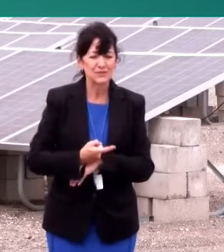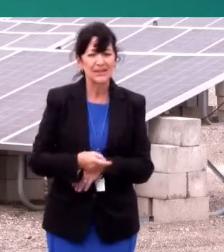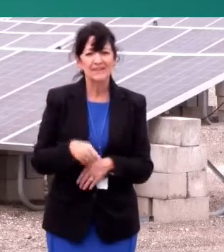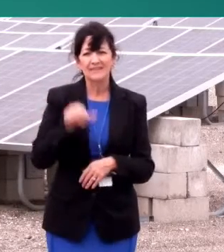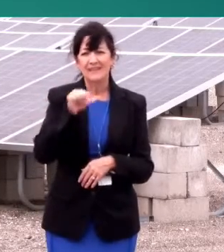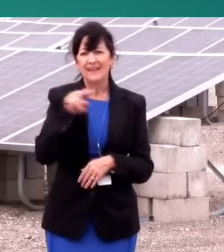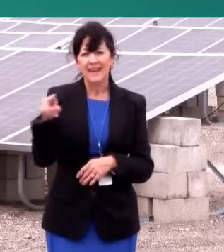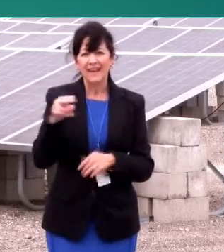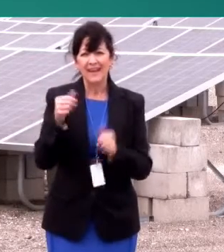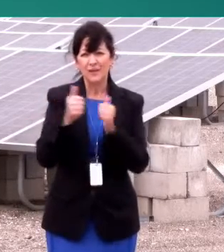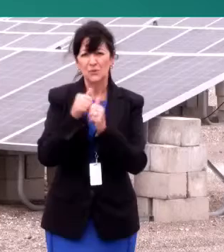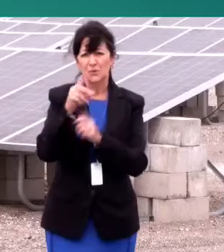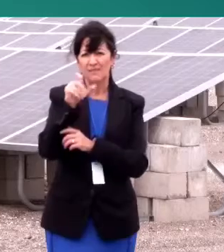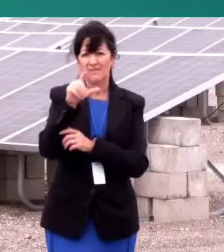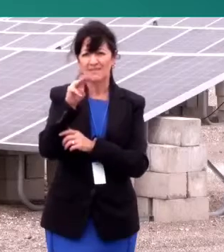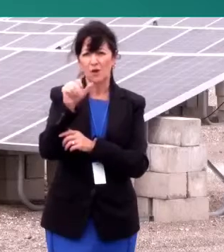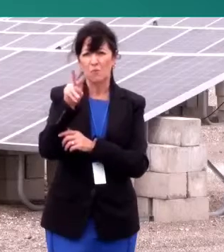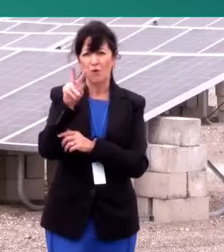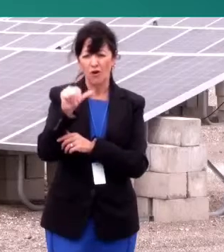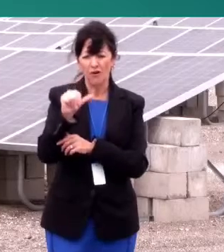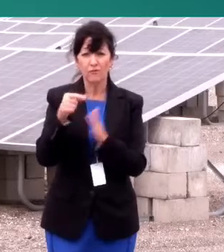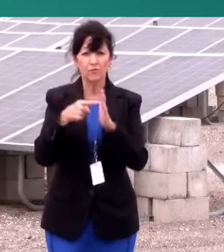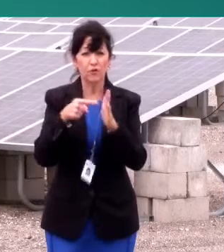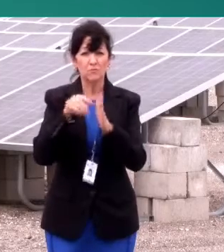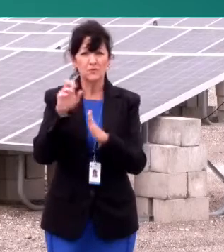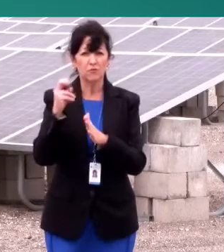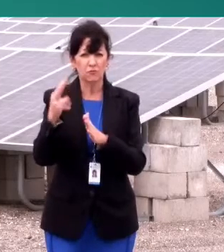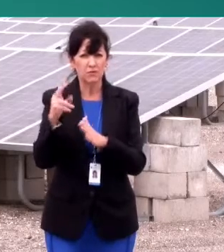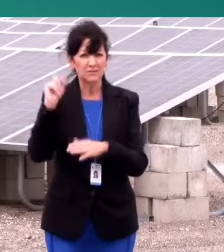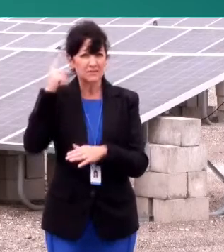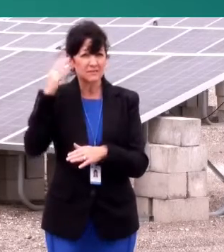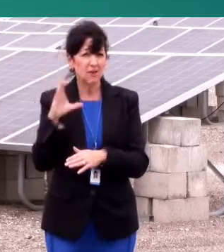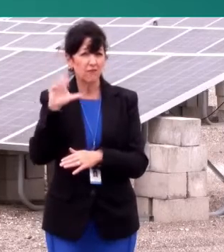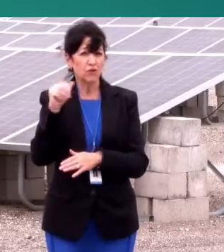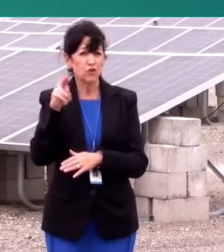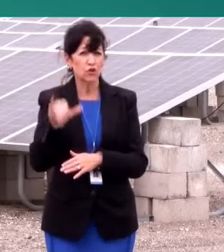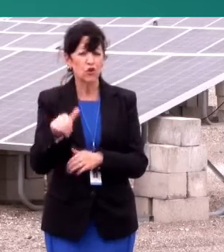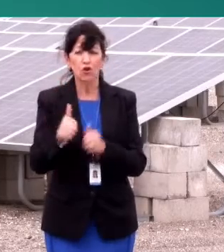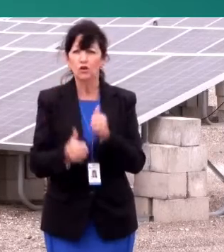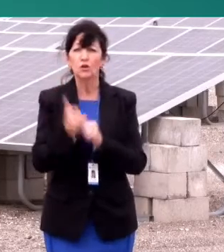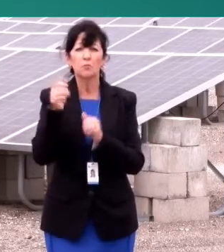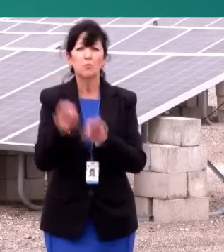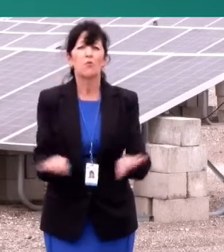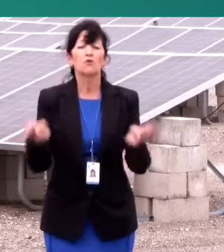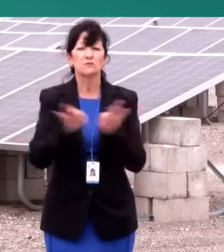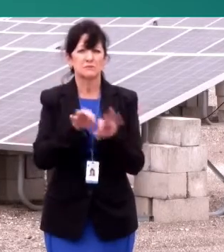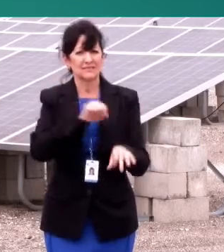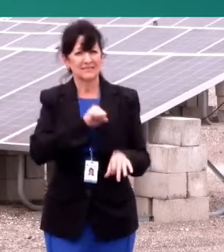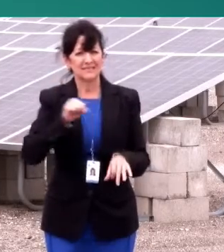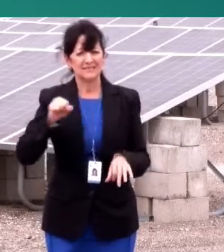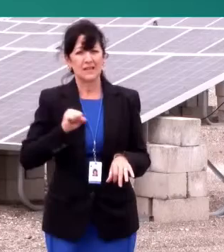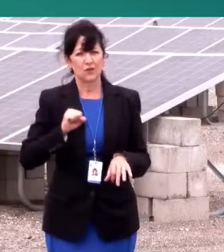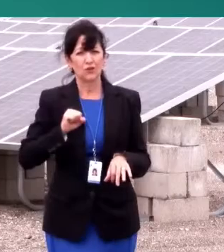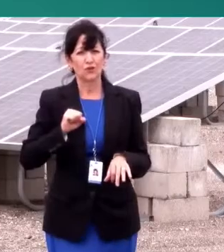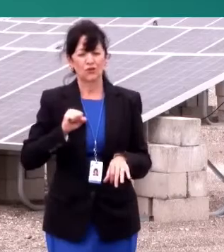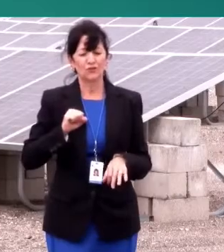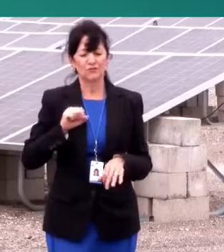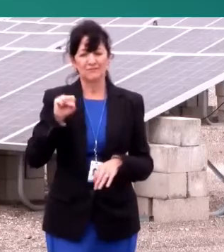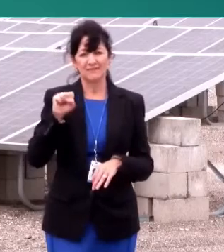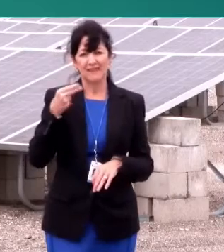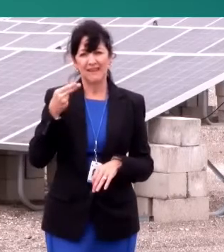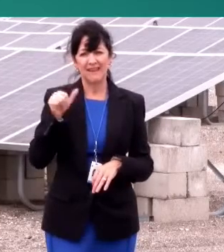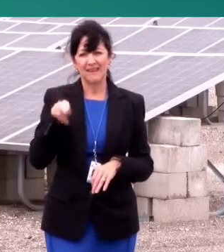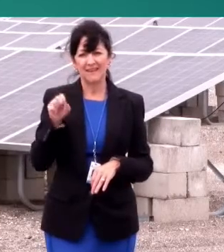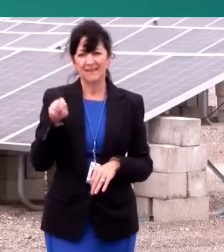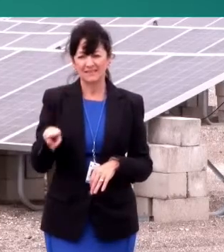with Delmarva, Representative Bush, Governor Carney, but most importantly, Senator Stephanie Hansen. We would not